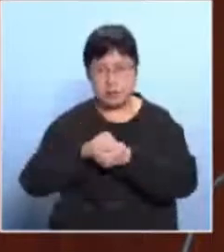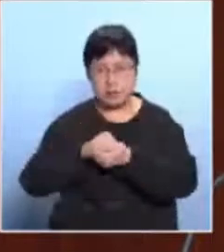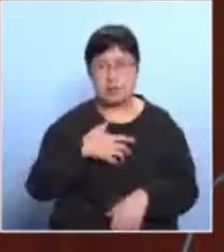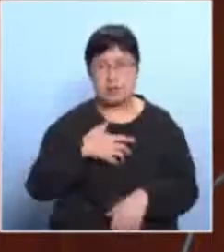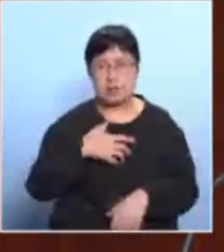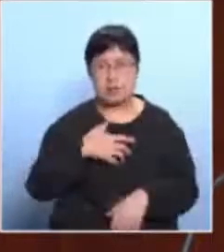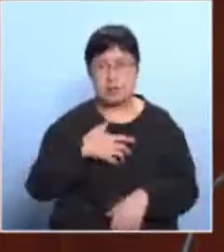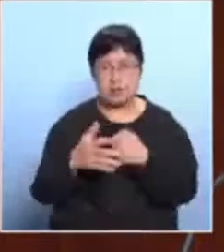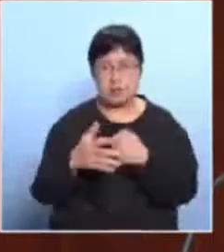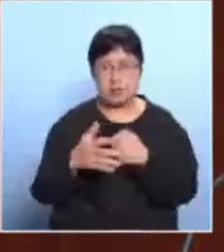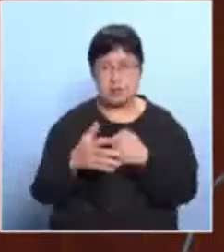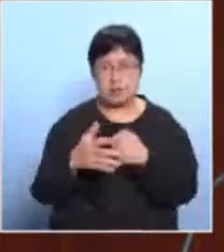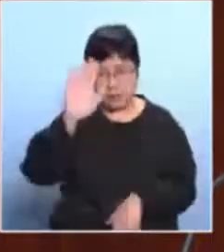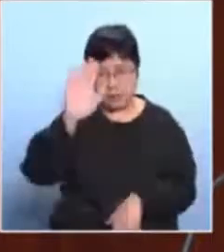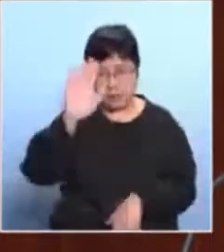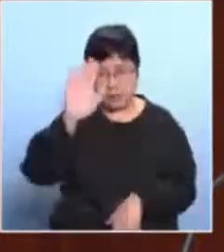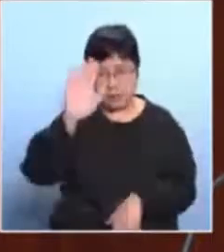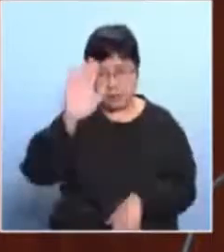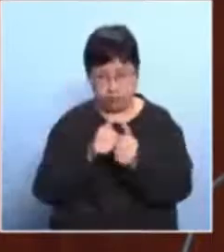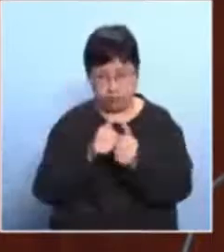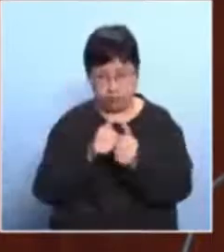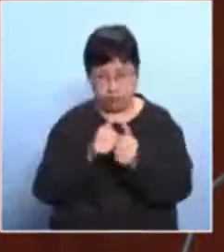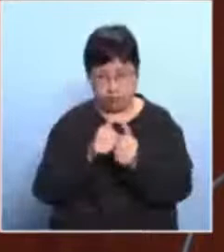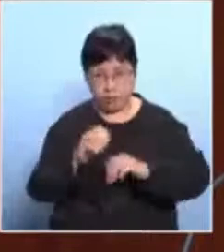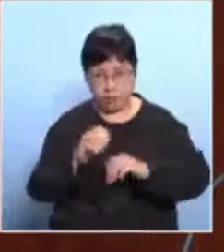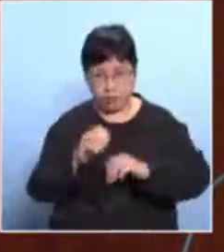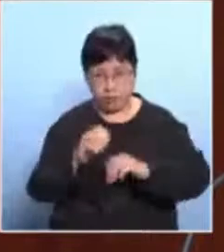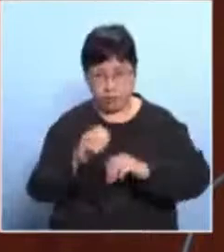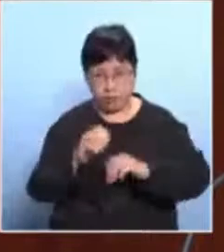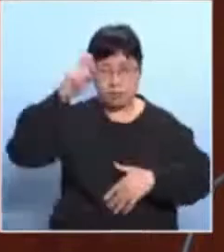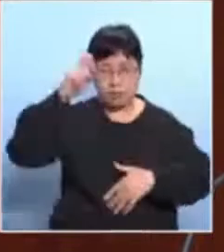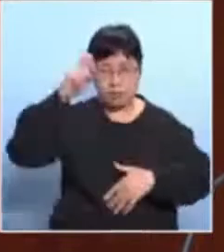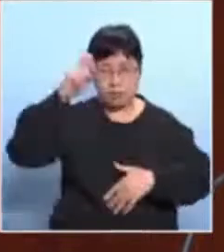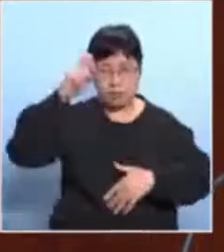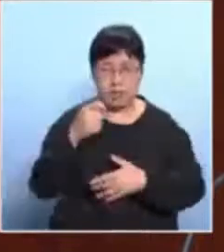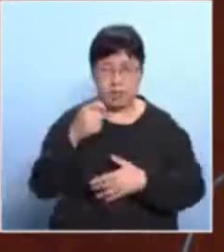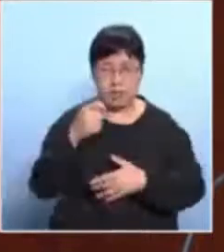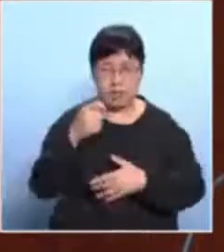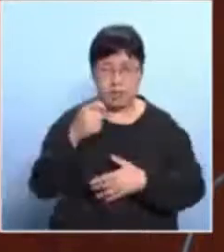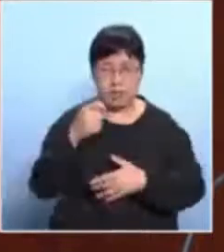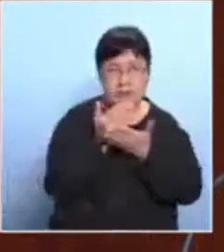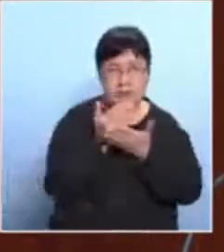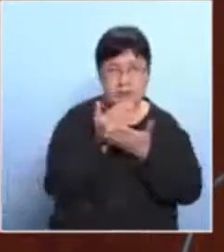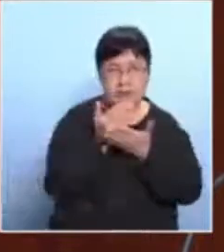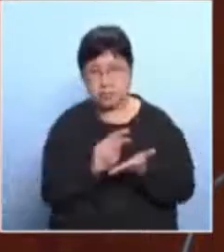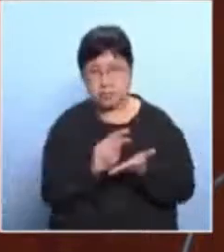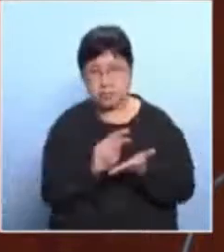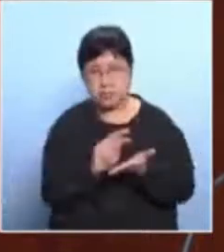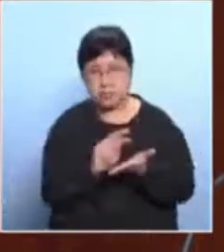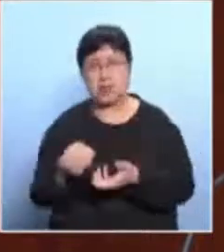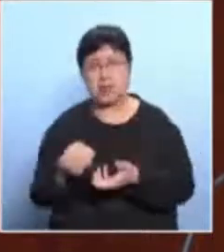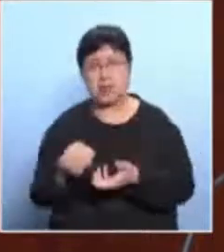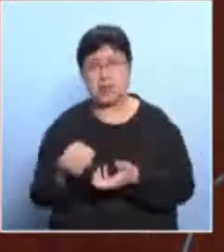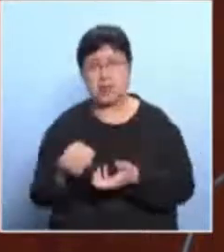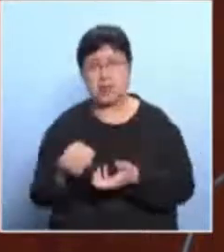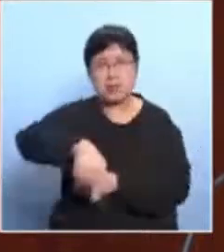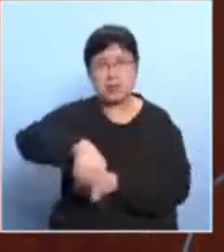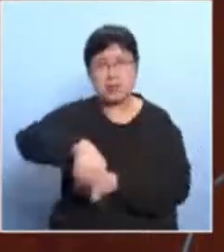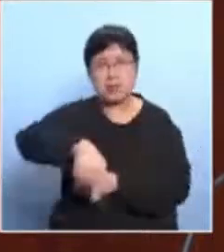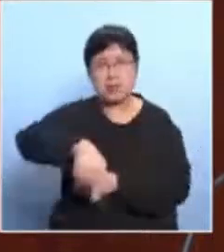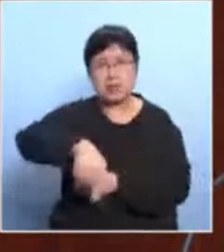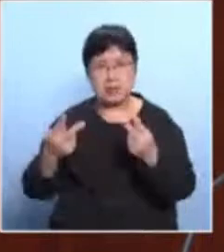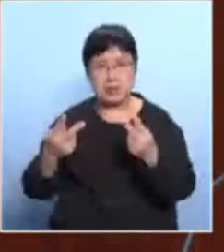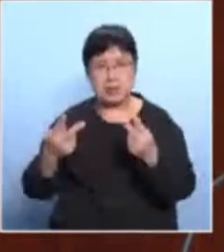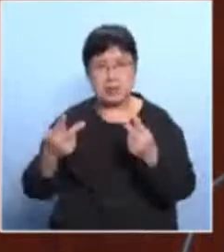5. Taking forward frontier technological research and expediting pilot production and transformation in support of the development of the